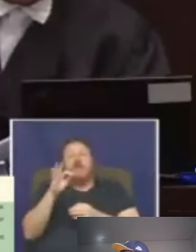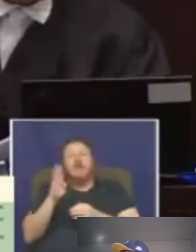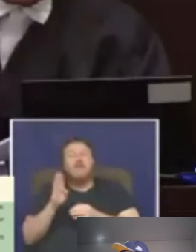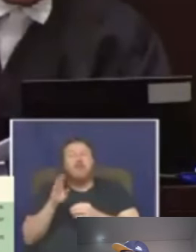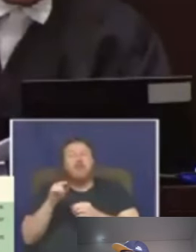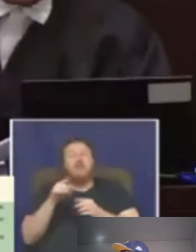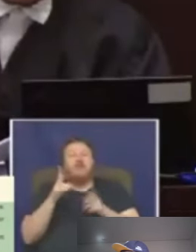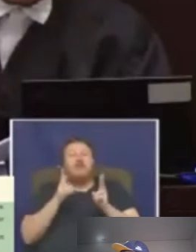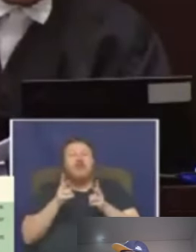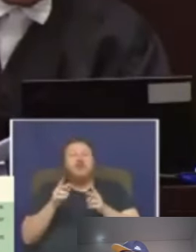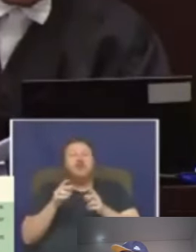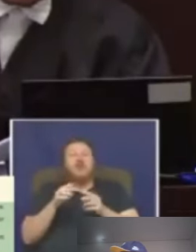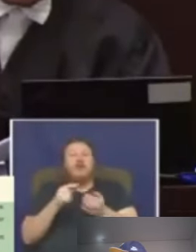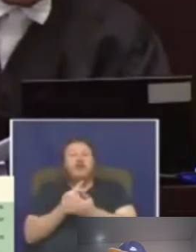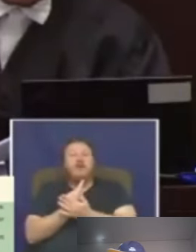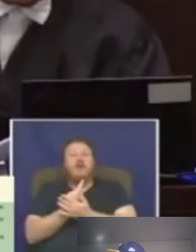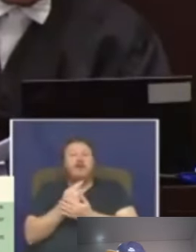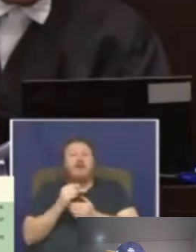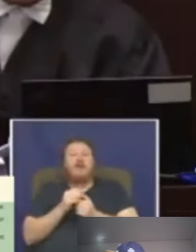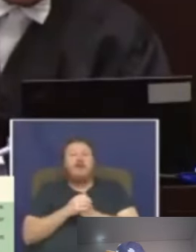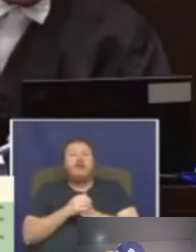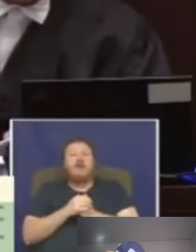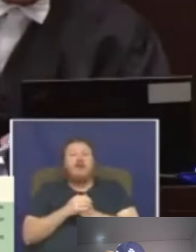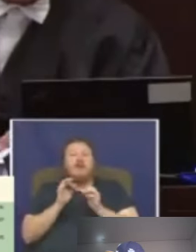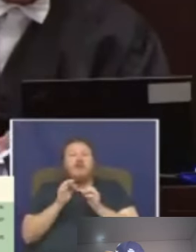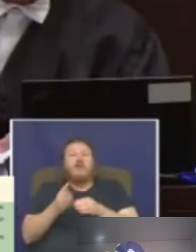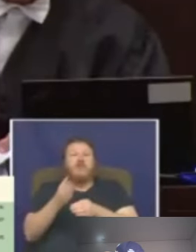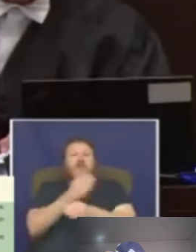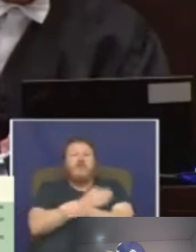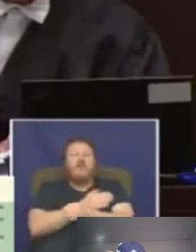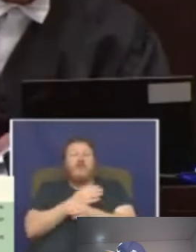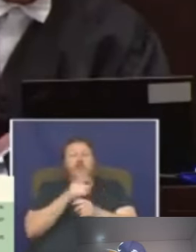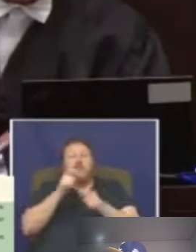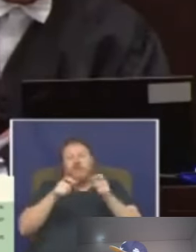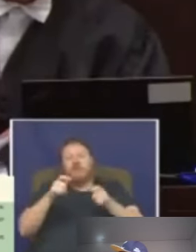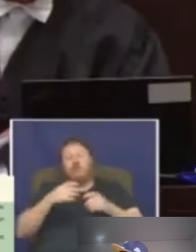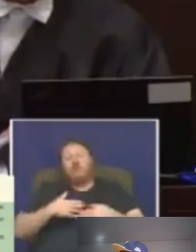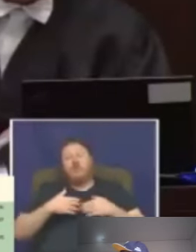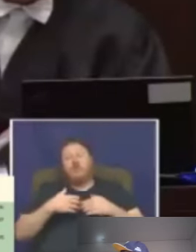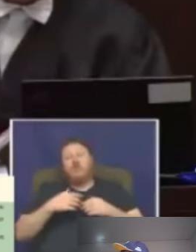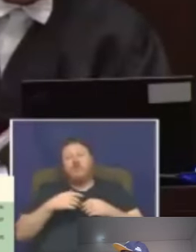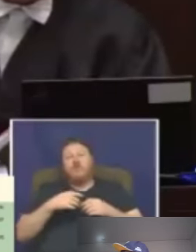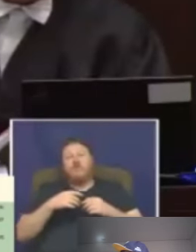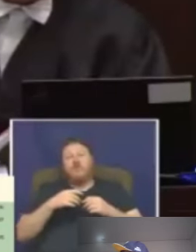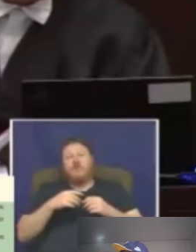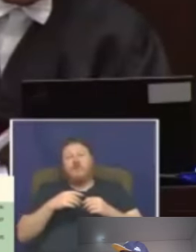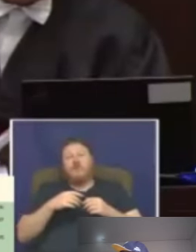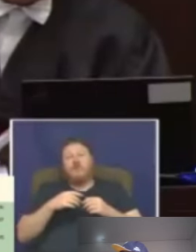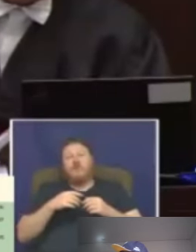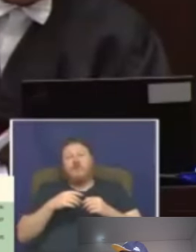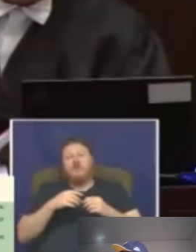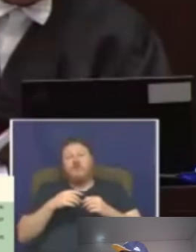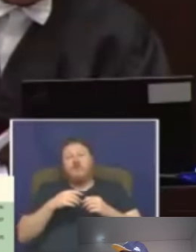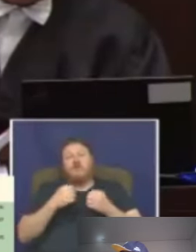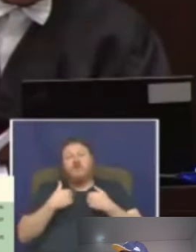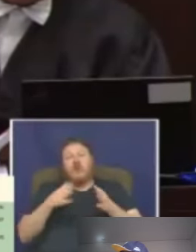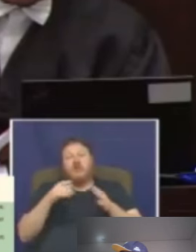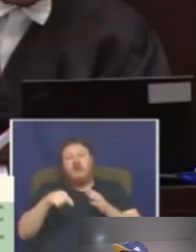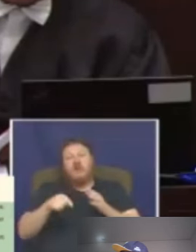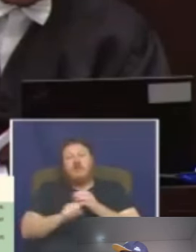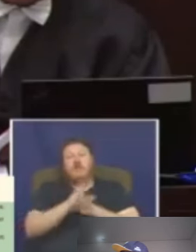African ecosystems, having shaped our landscapes even before the first humans sprung forth from the cradle of humankind to conquer the world. Fires